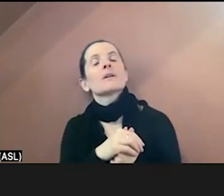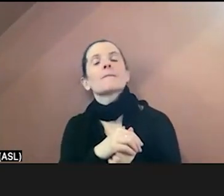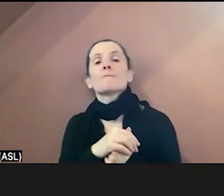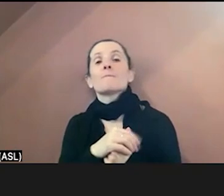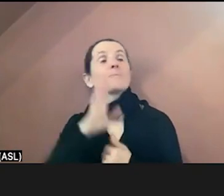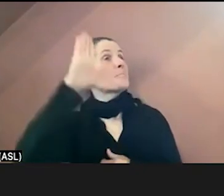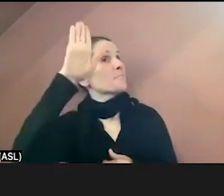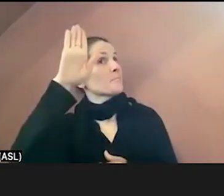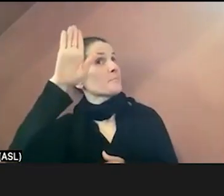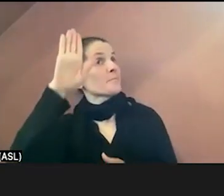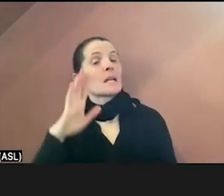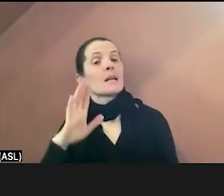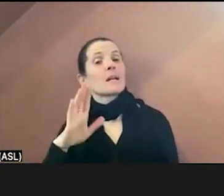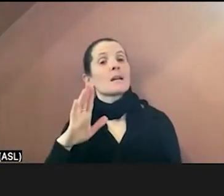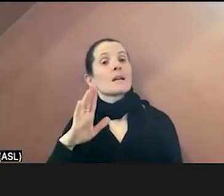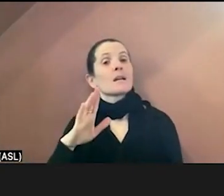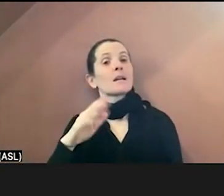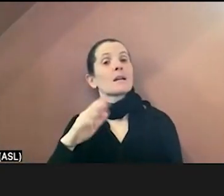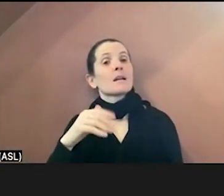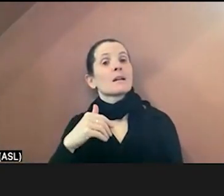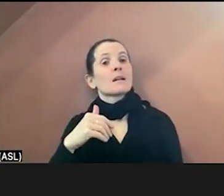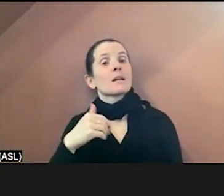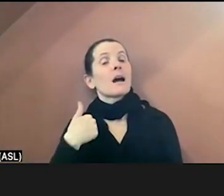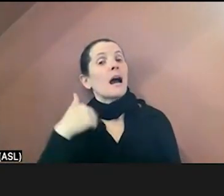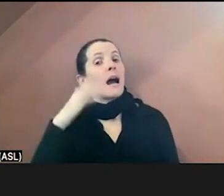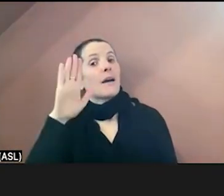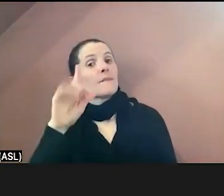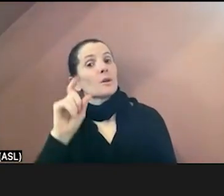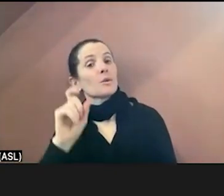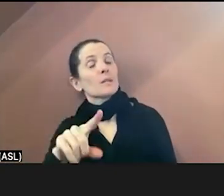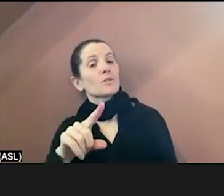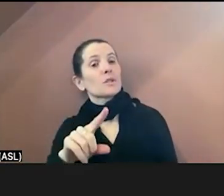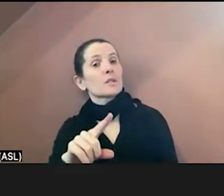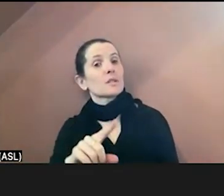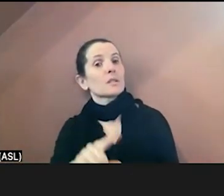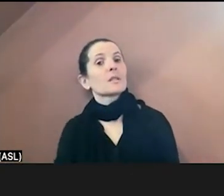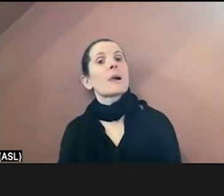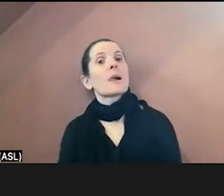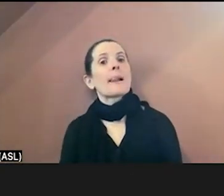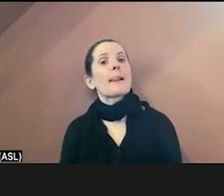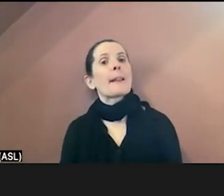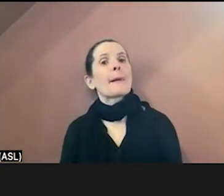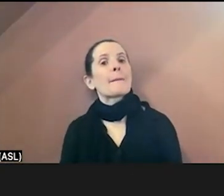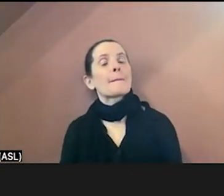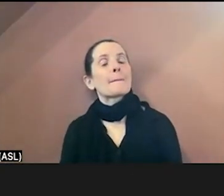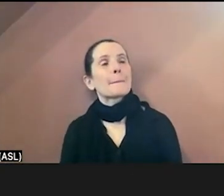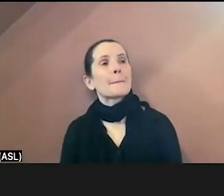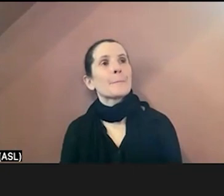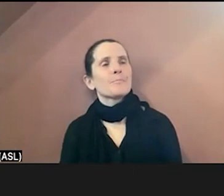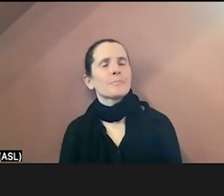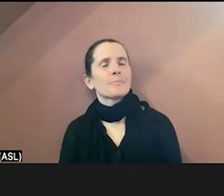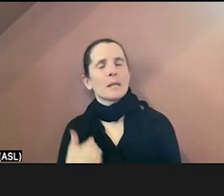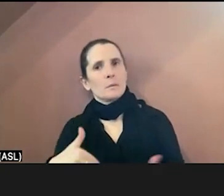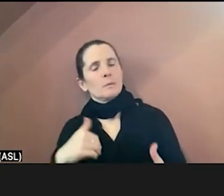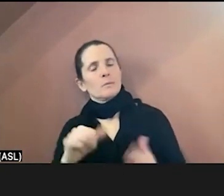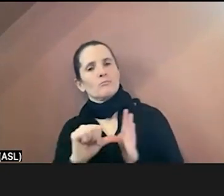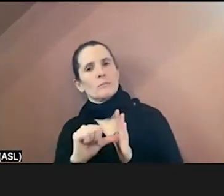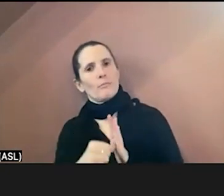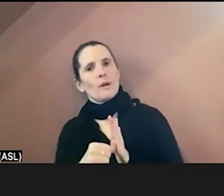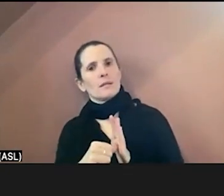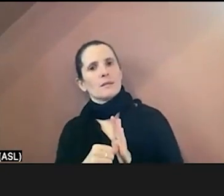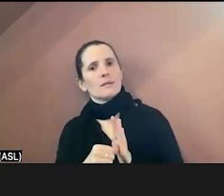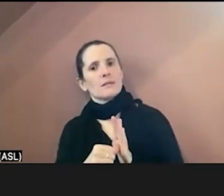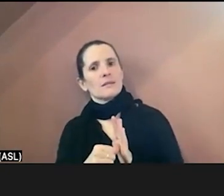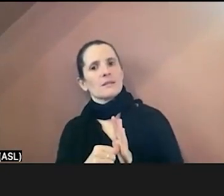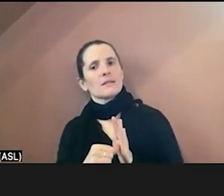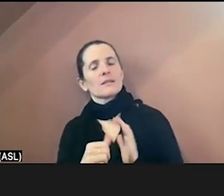Cindy. I have a question for you, Dr. Michele. So I really impressed about your formula